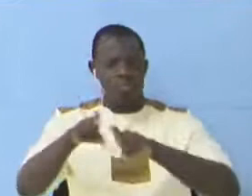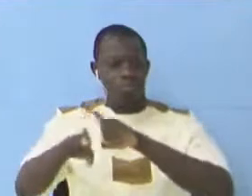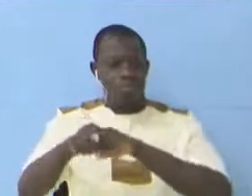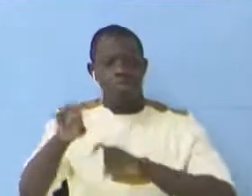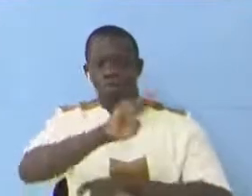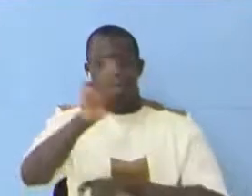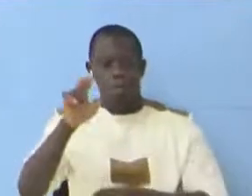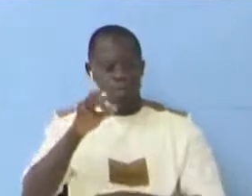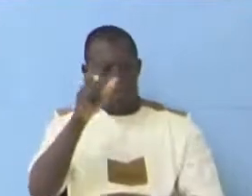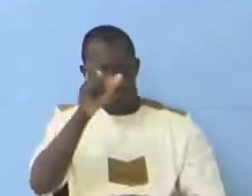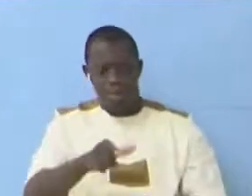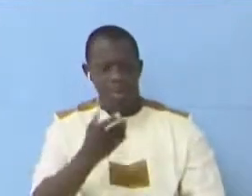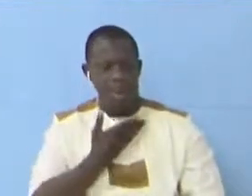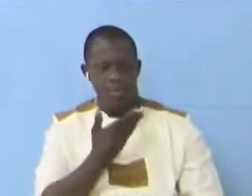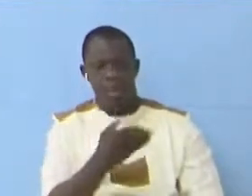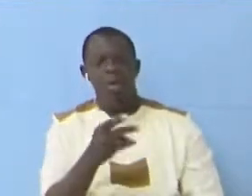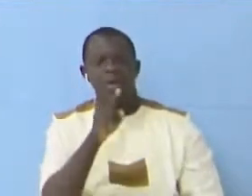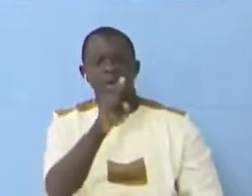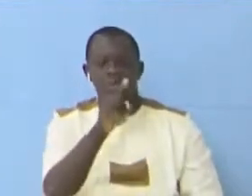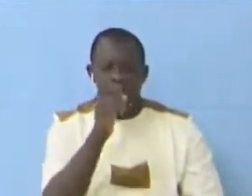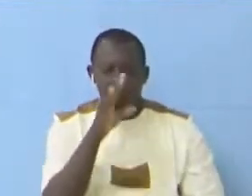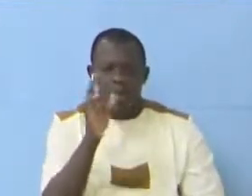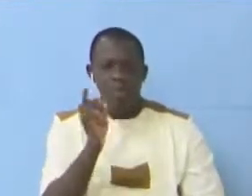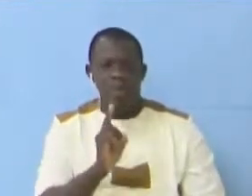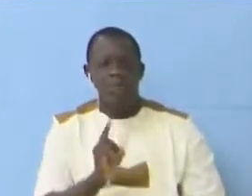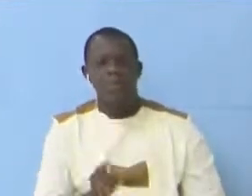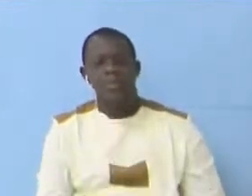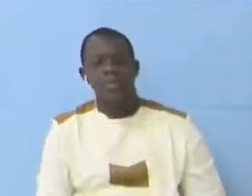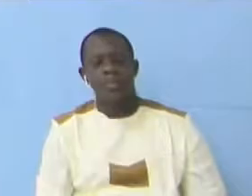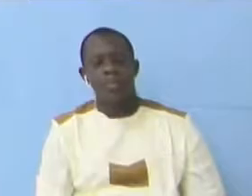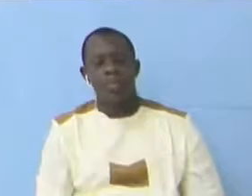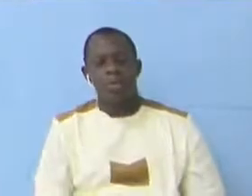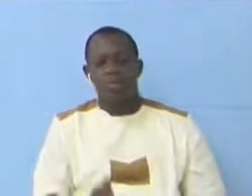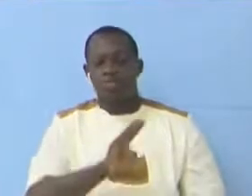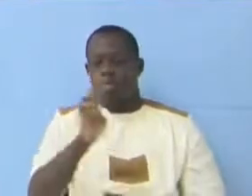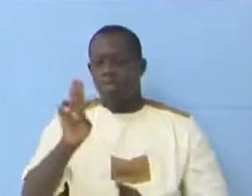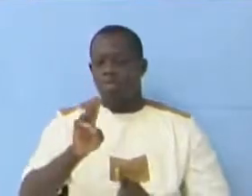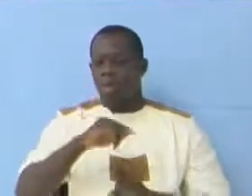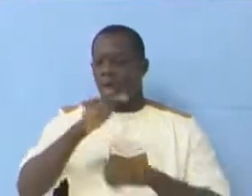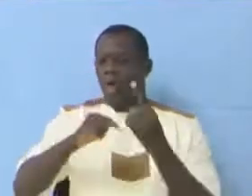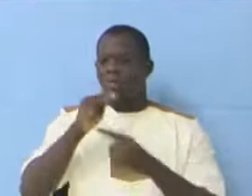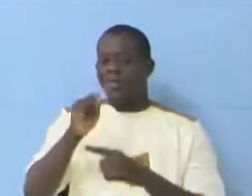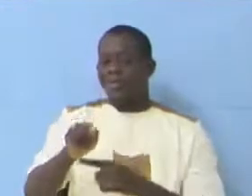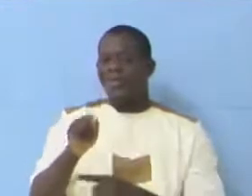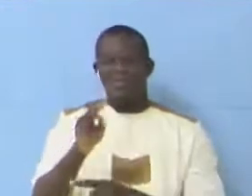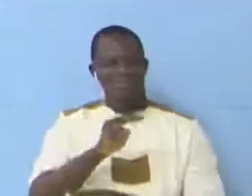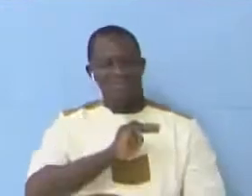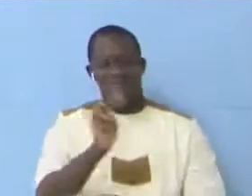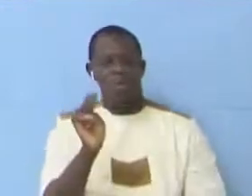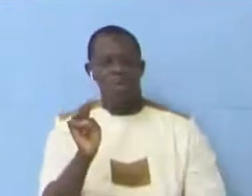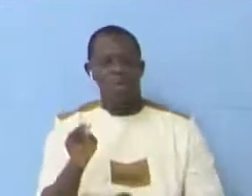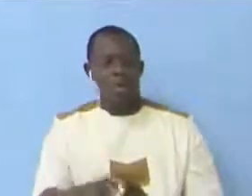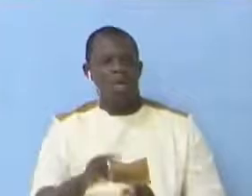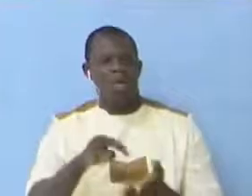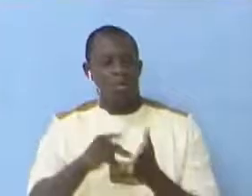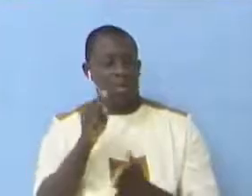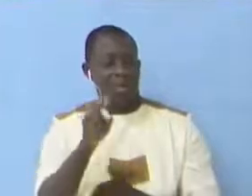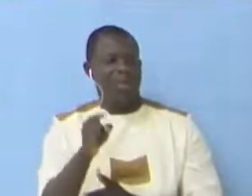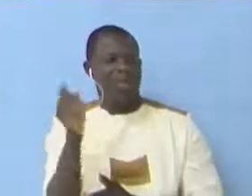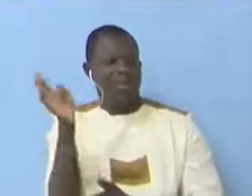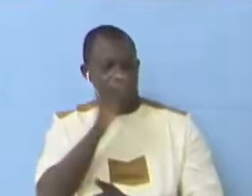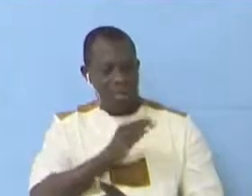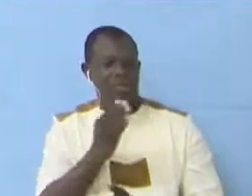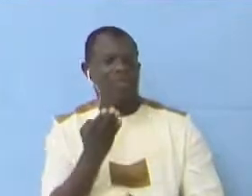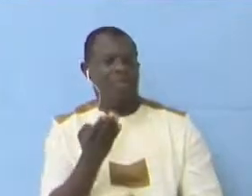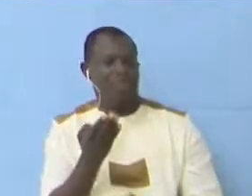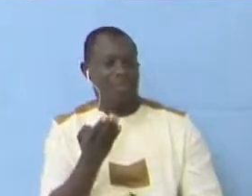ci seen kanam koo xam ne ceene woon nañ loxoom yi. Not in this case. nekkul nag ci case bi That would be a lie. bon